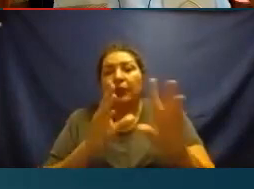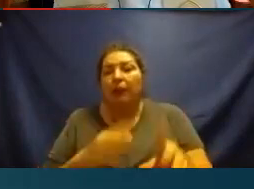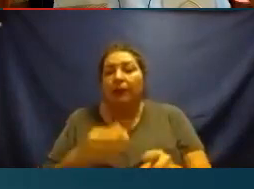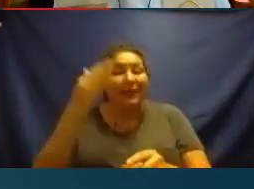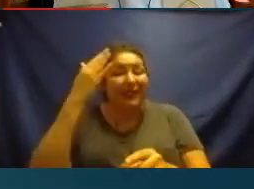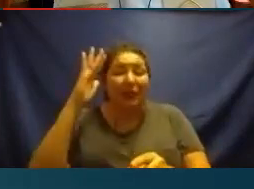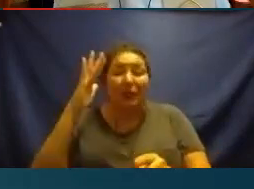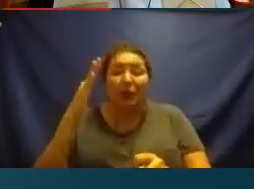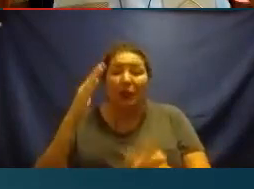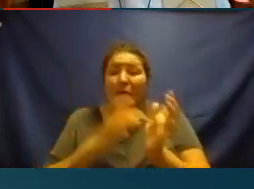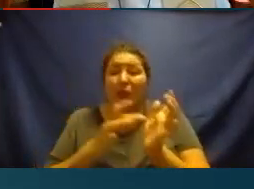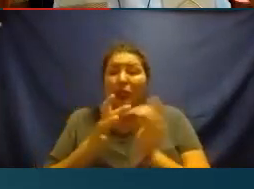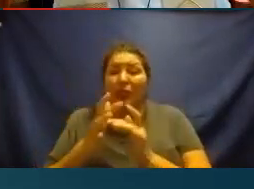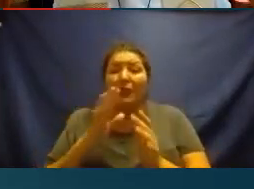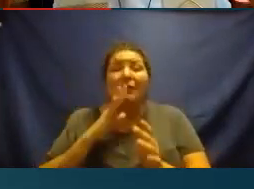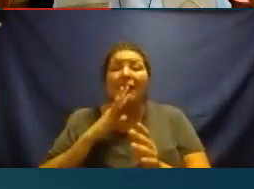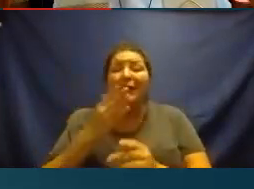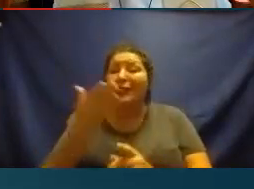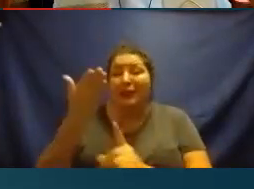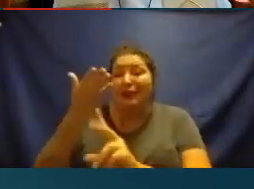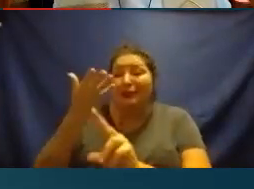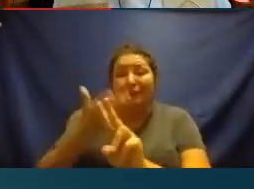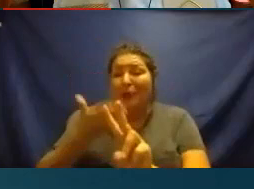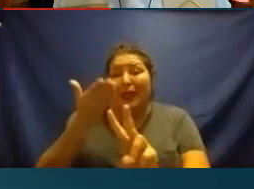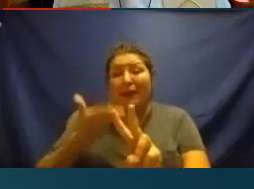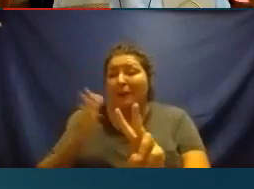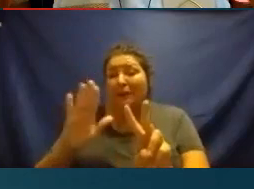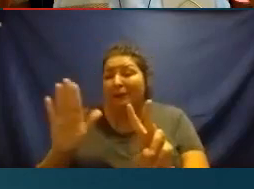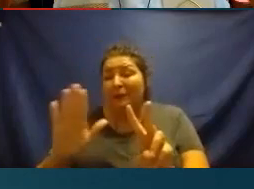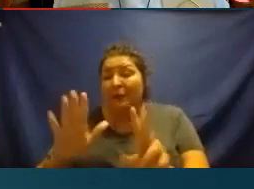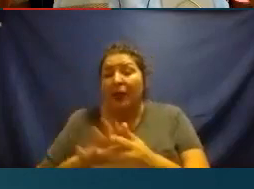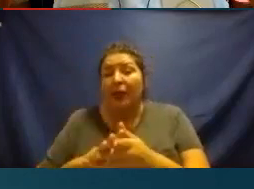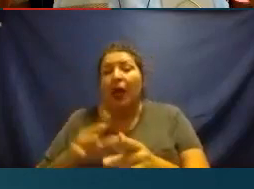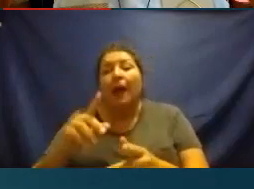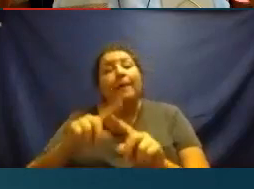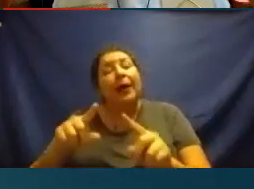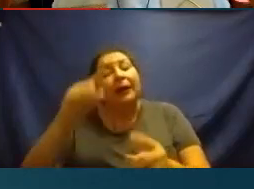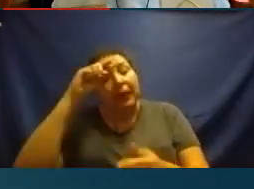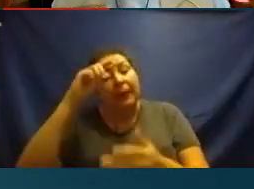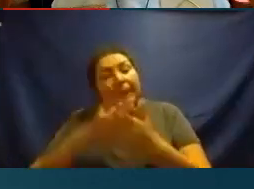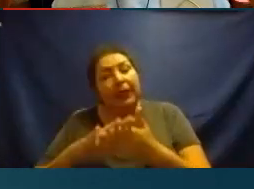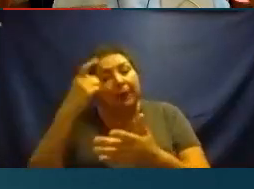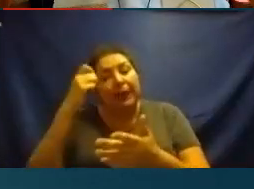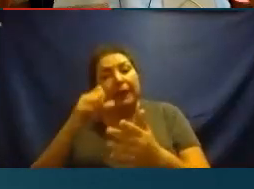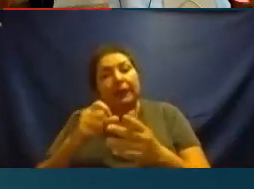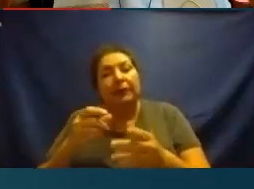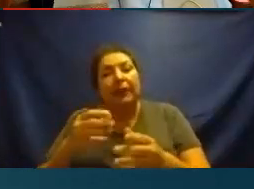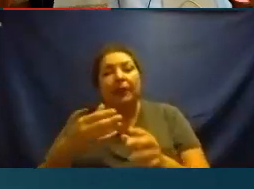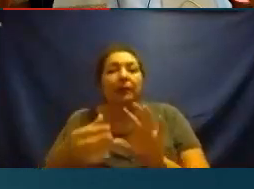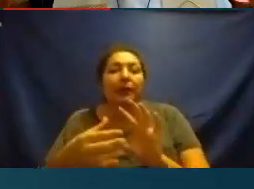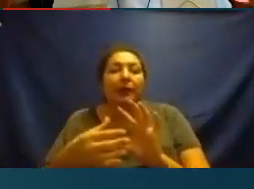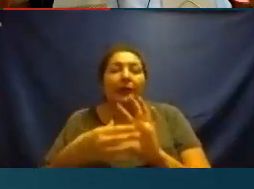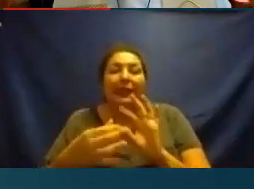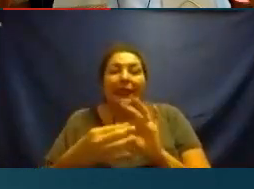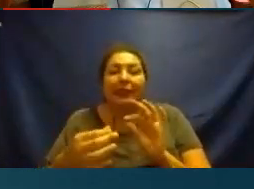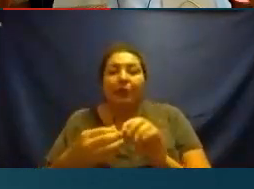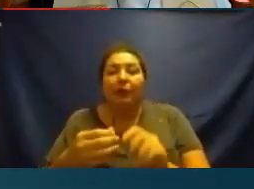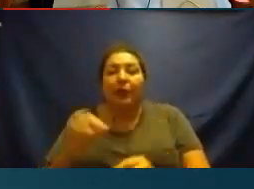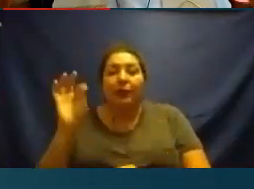talking to them. Nevertheless, they believed because of the testimony of the Holy Scriptures. They